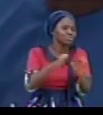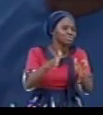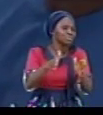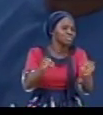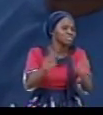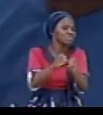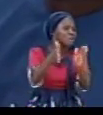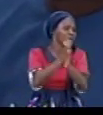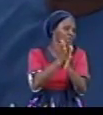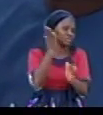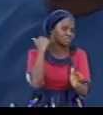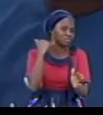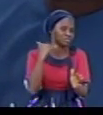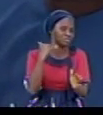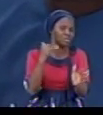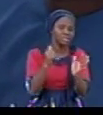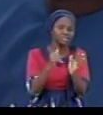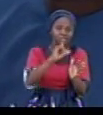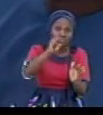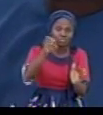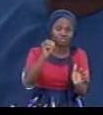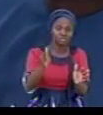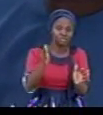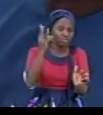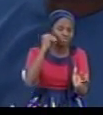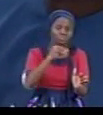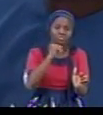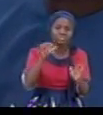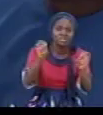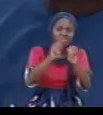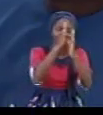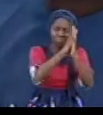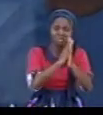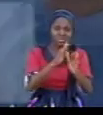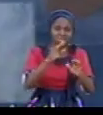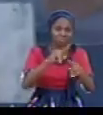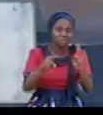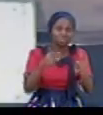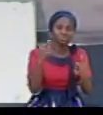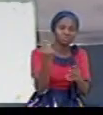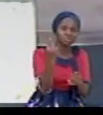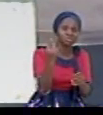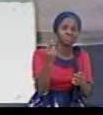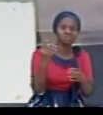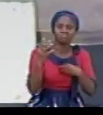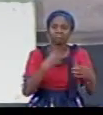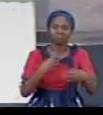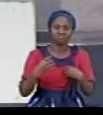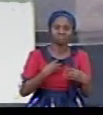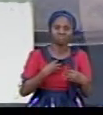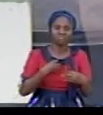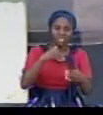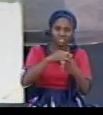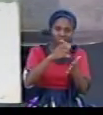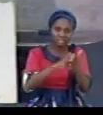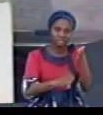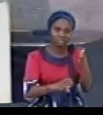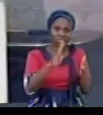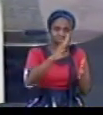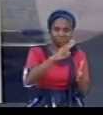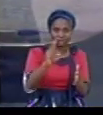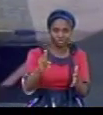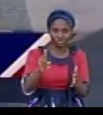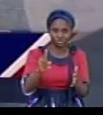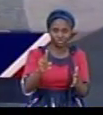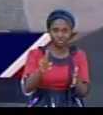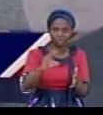Job was not even praying. He was only complaining. Look at Job chapter 42. Then Job